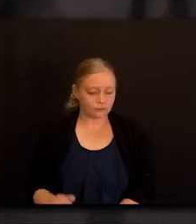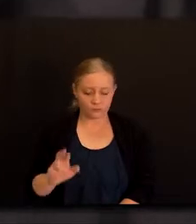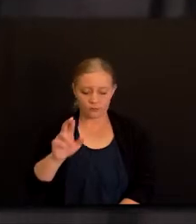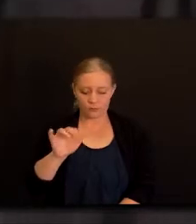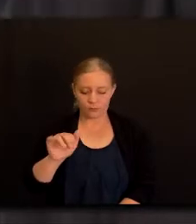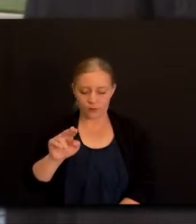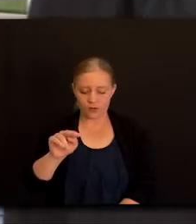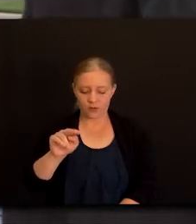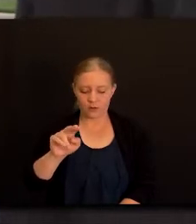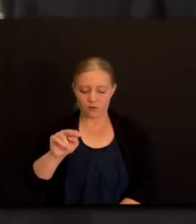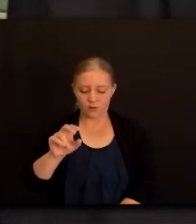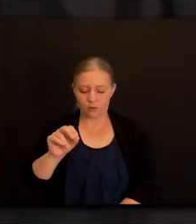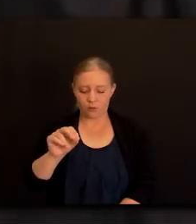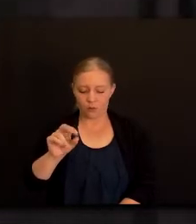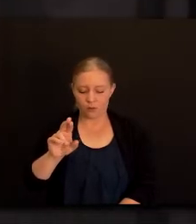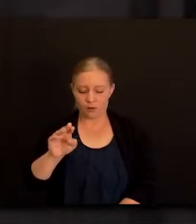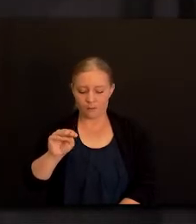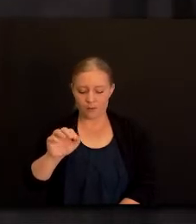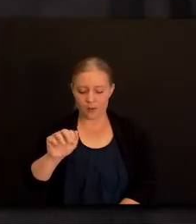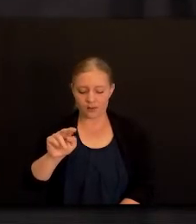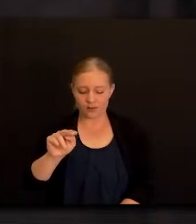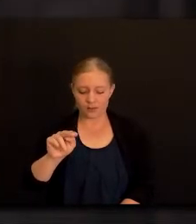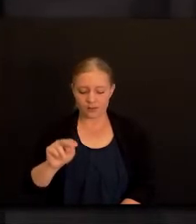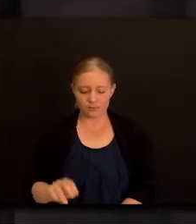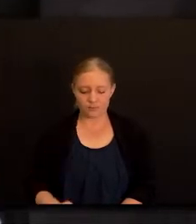Ryan Nicole Norman.